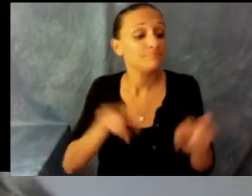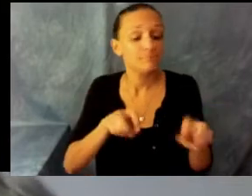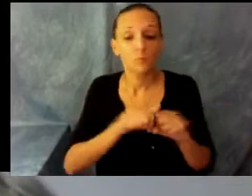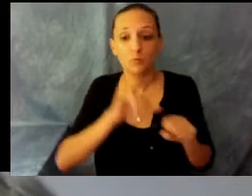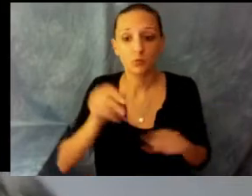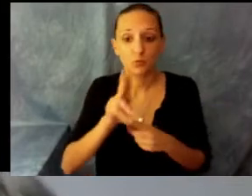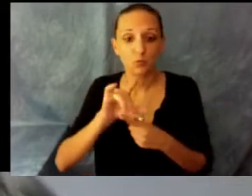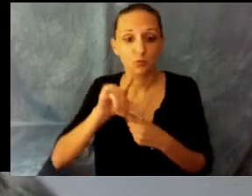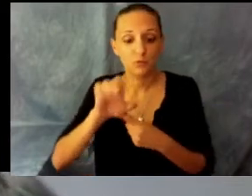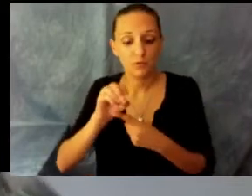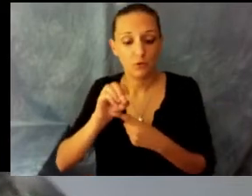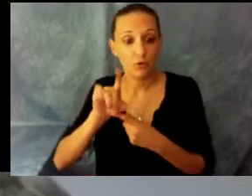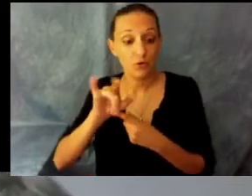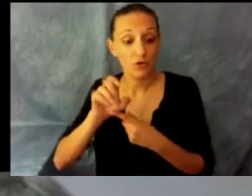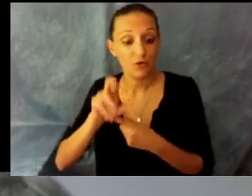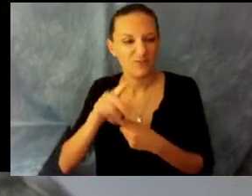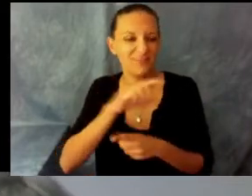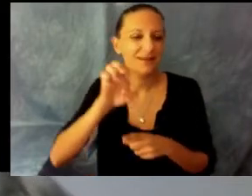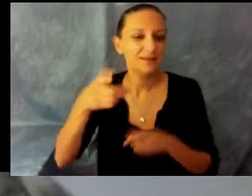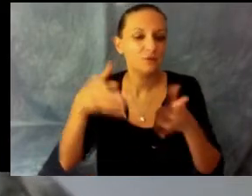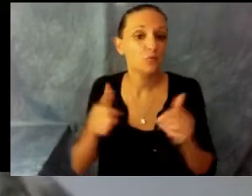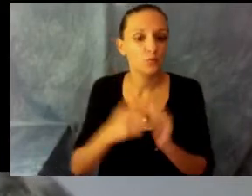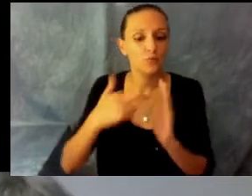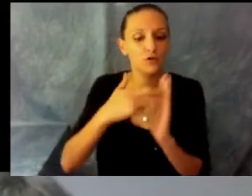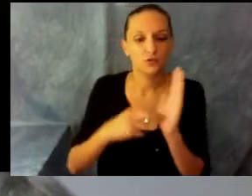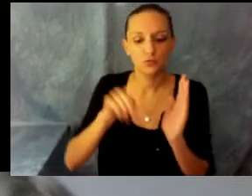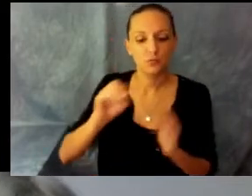the Executive Director with Register to Vote.